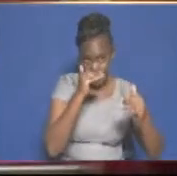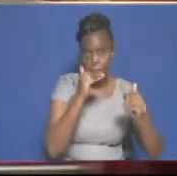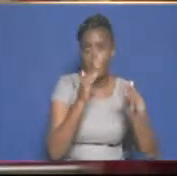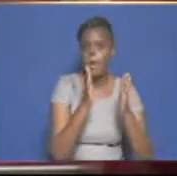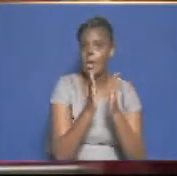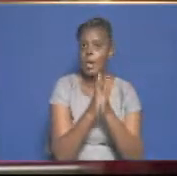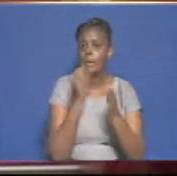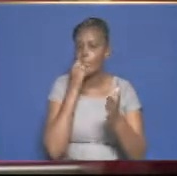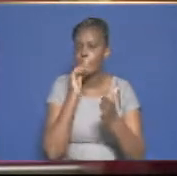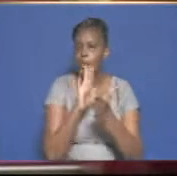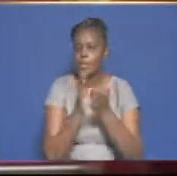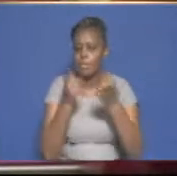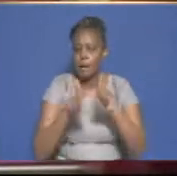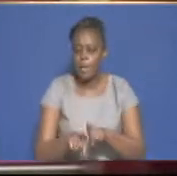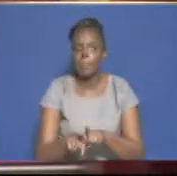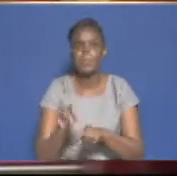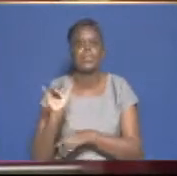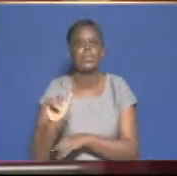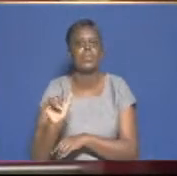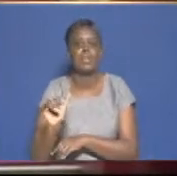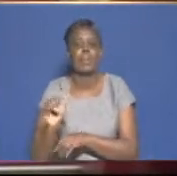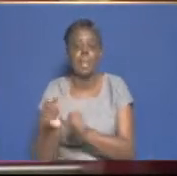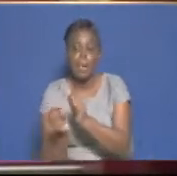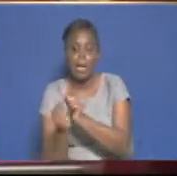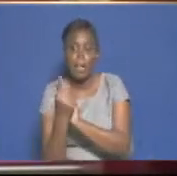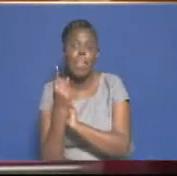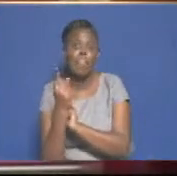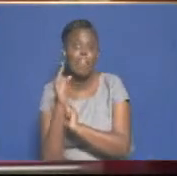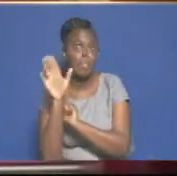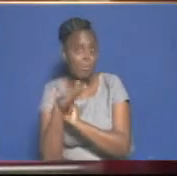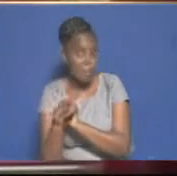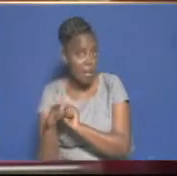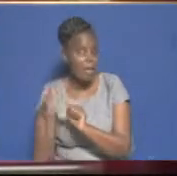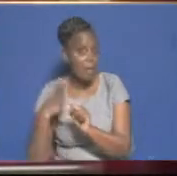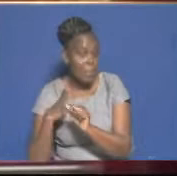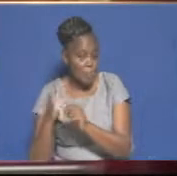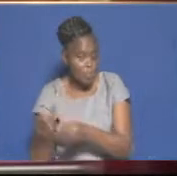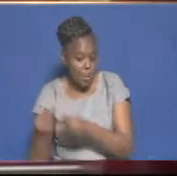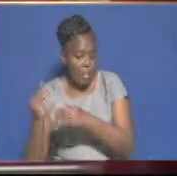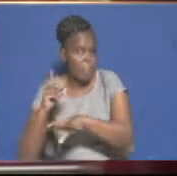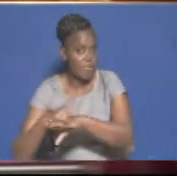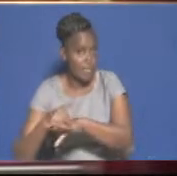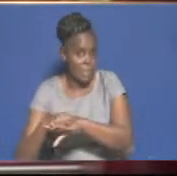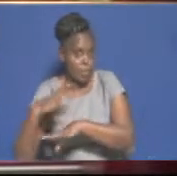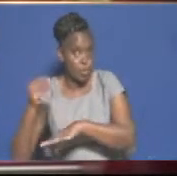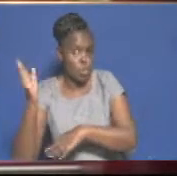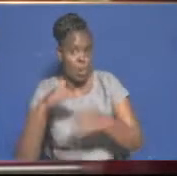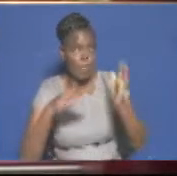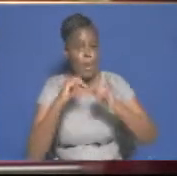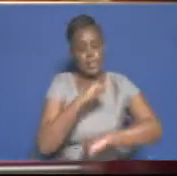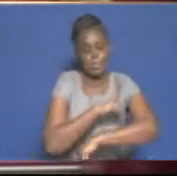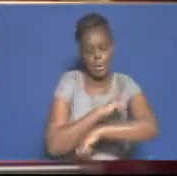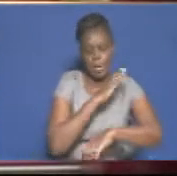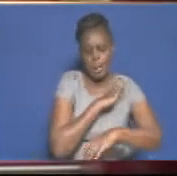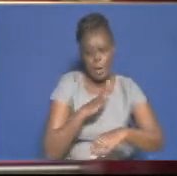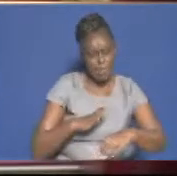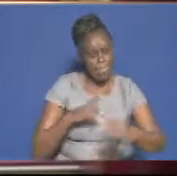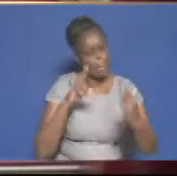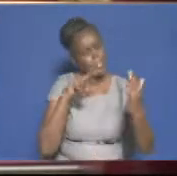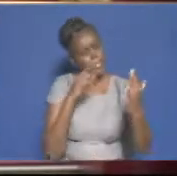I believe that's what happened now within the 11th Parliament. People have been given time. Now, as the committee looks at this